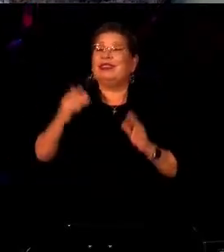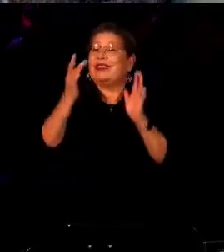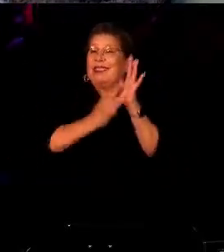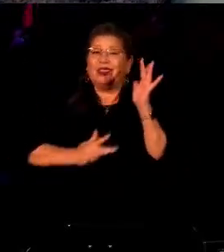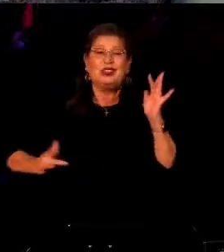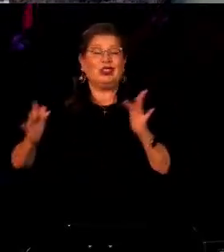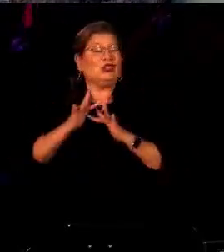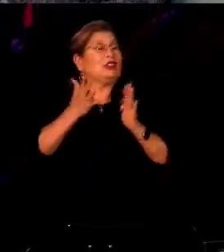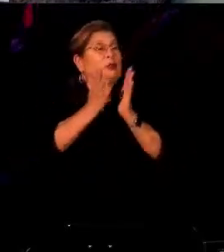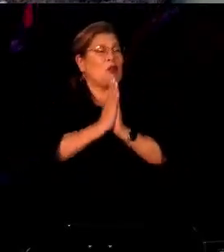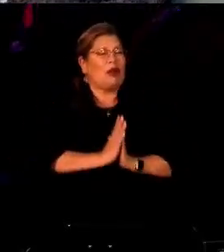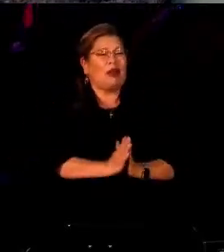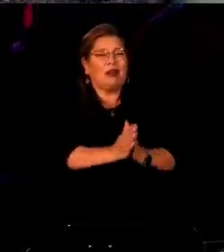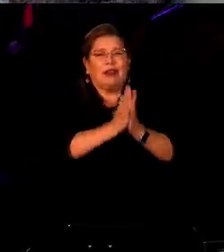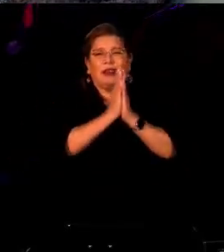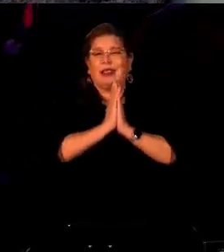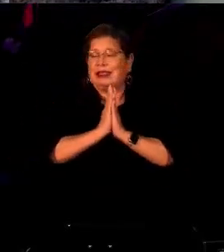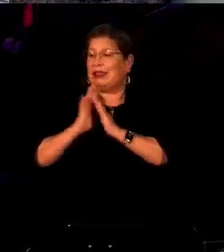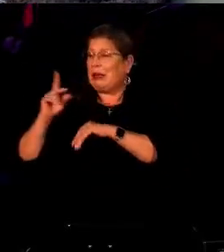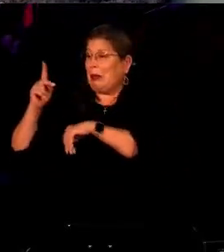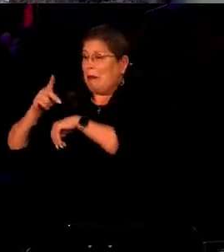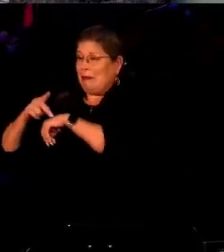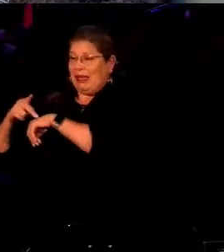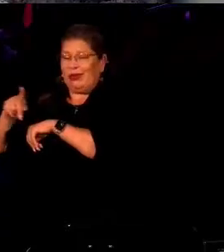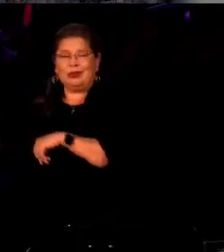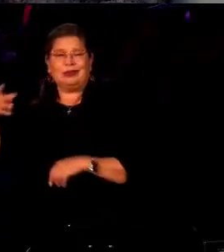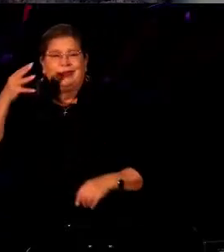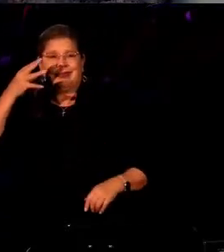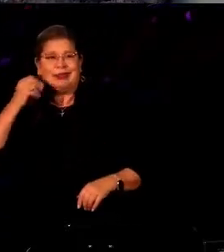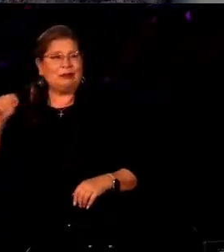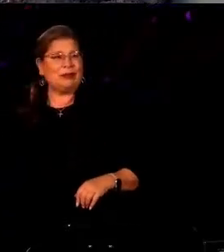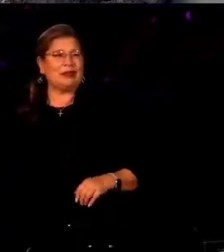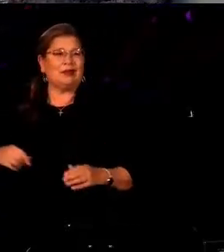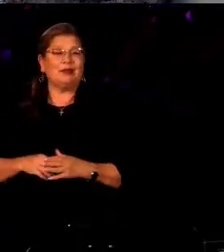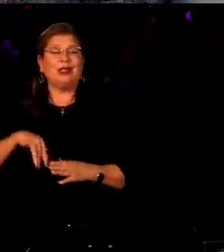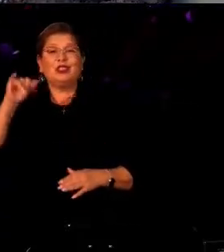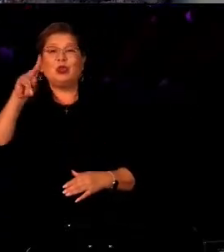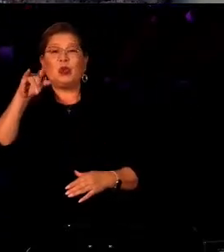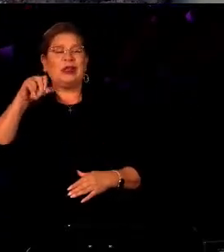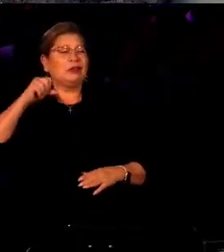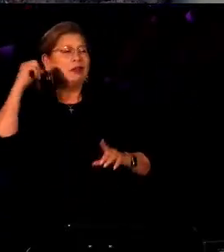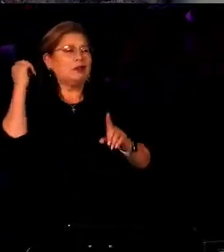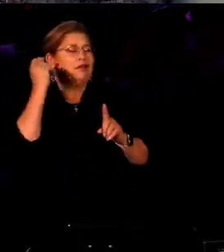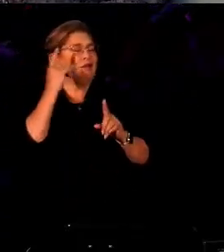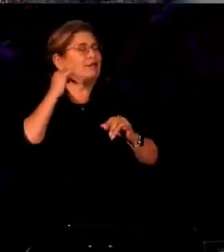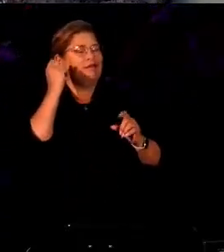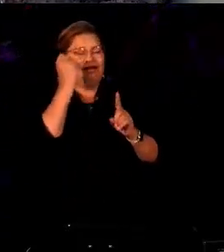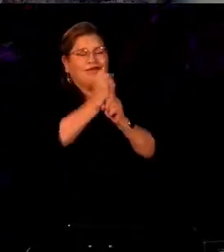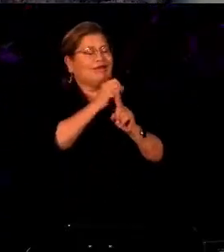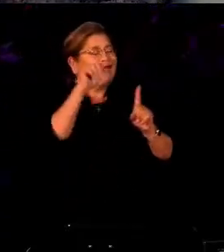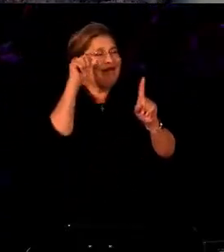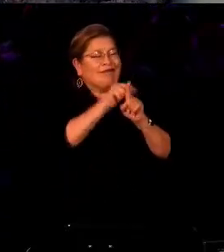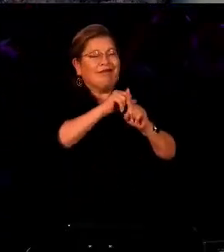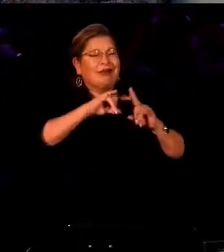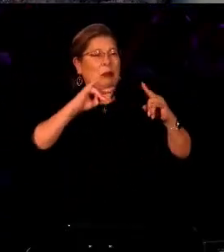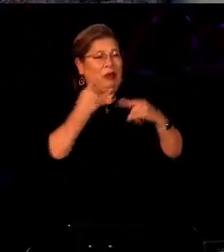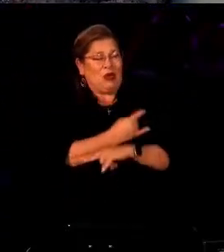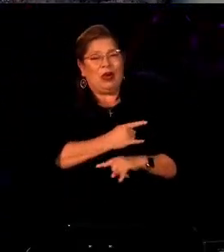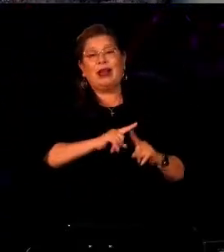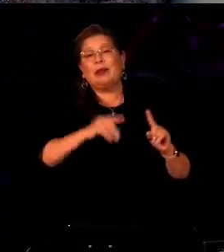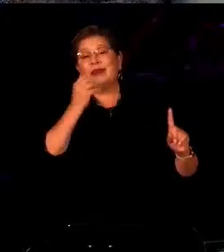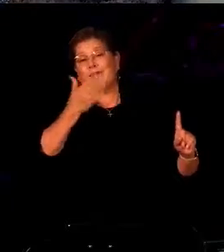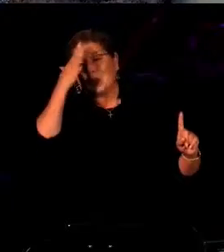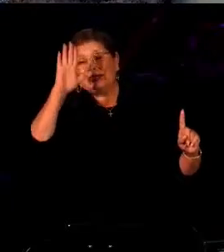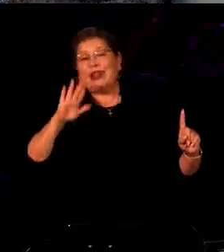Jesus is praying. Peter is asleep. Judas is betraying. But Sunday's